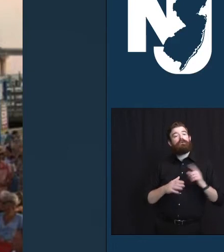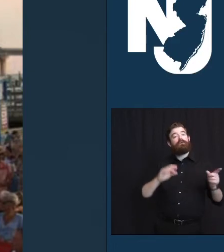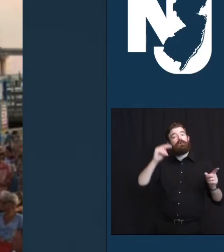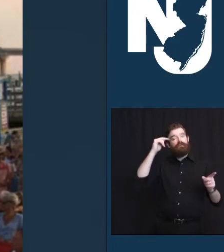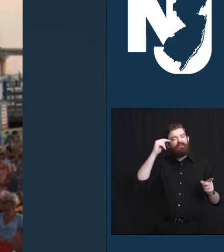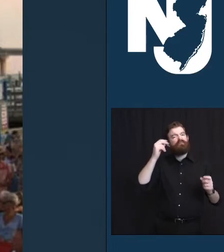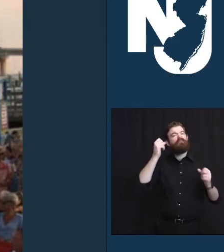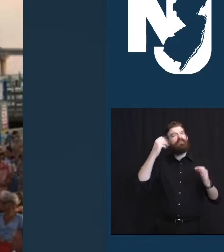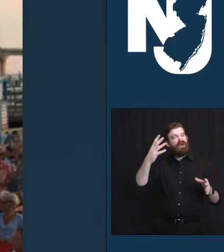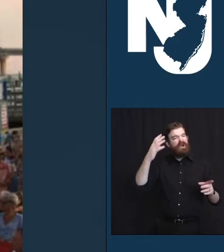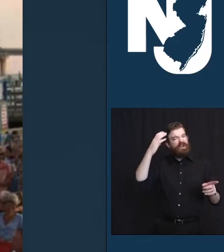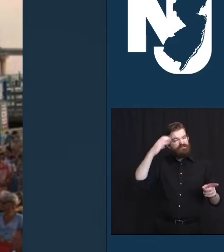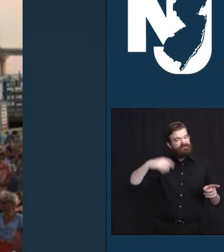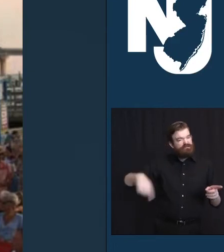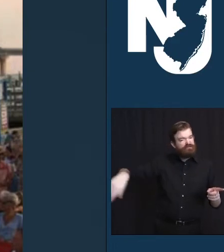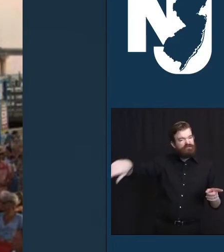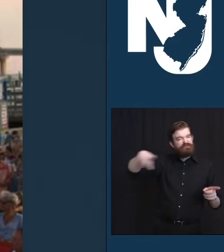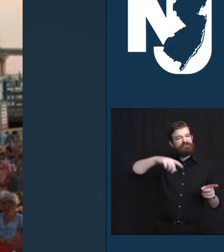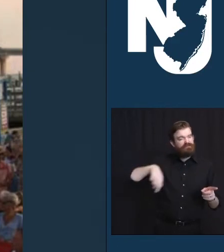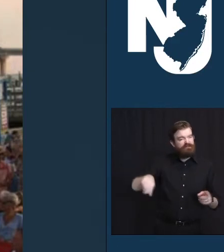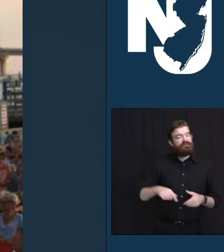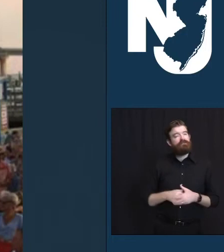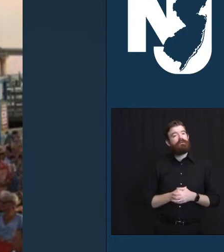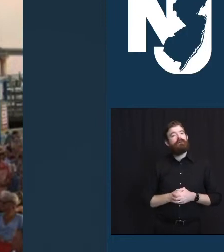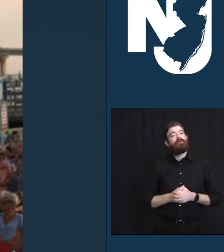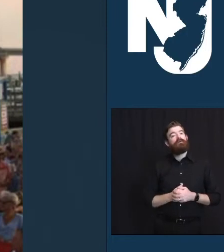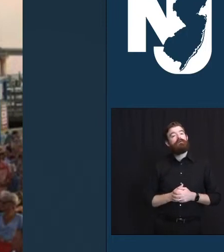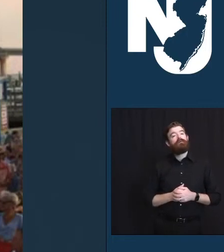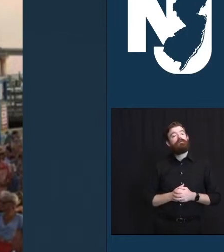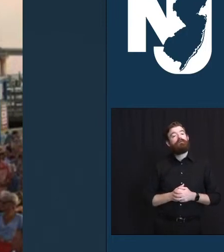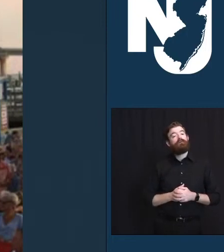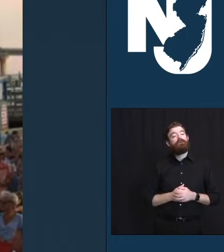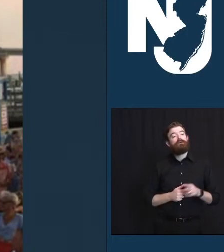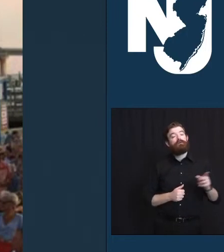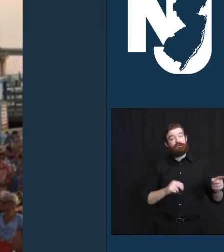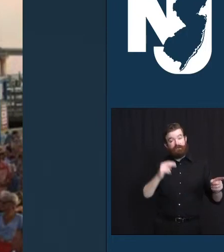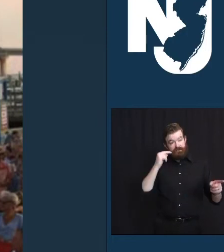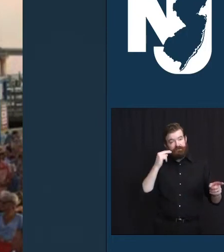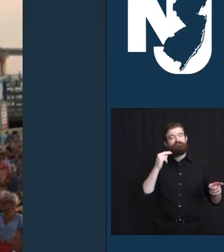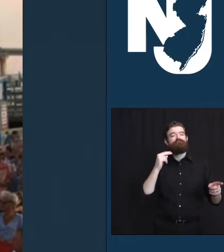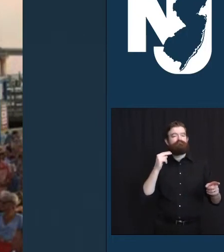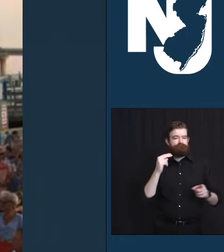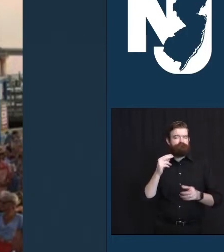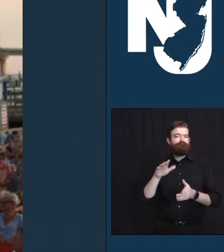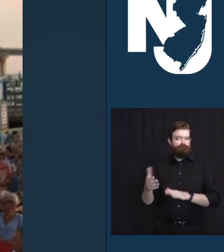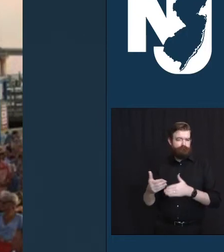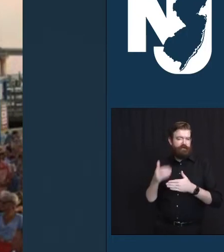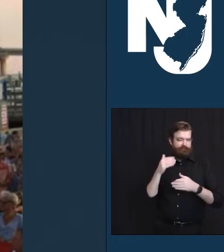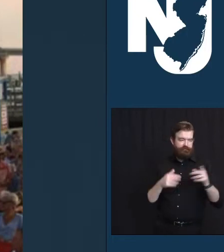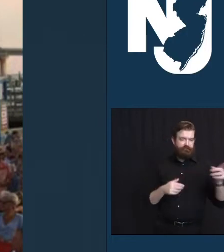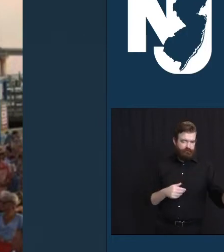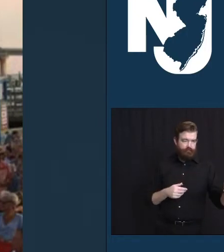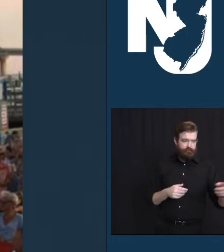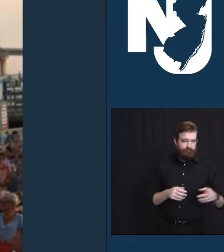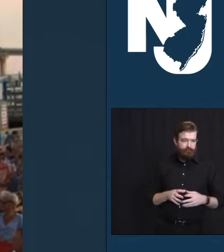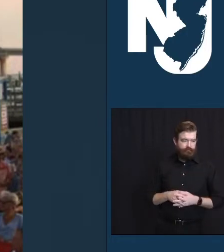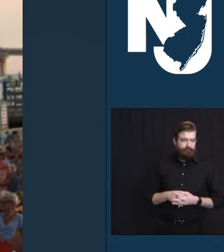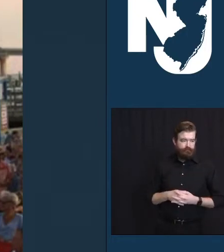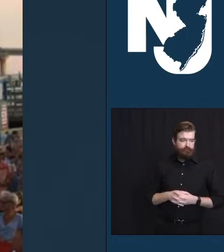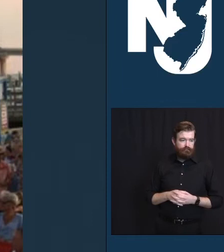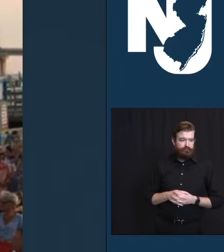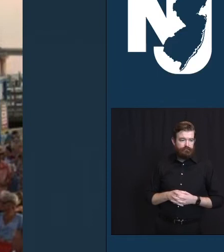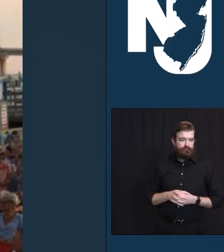And Kenny was predeceased by his niece, Nicole. There's a line in Expressway to Your Heart. You can look this up. I thought I could find a clear road ahead,